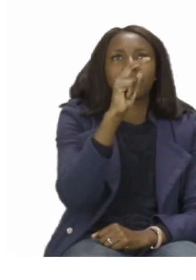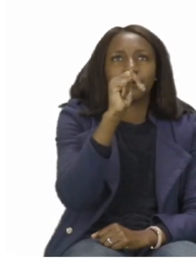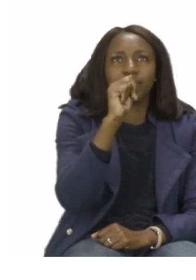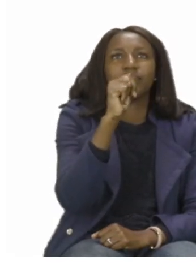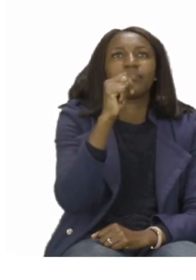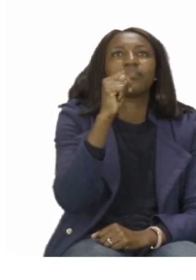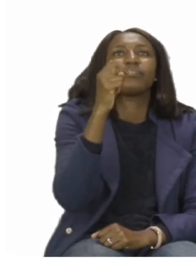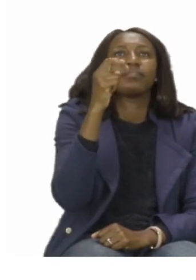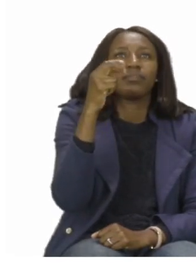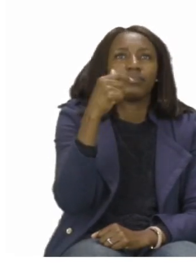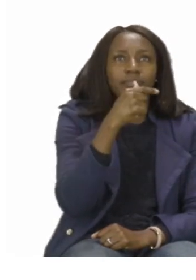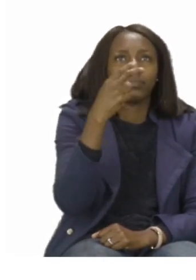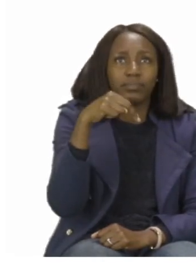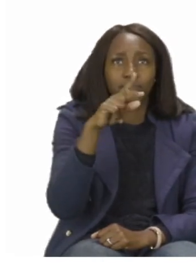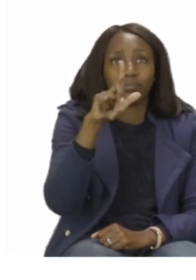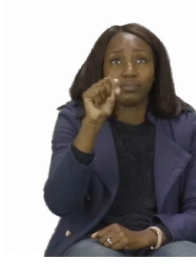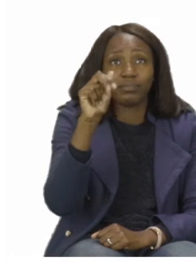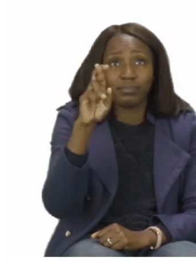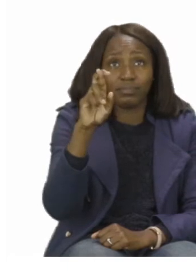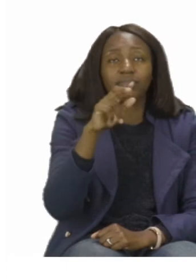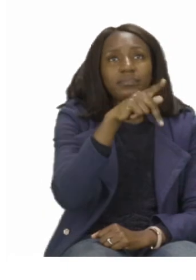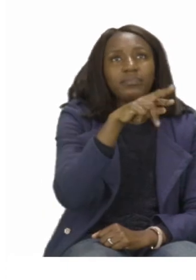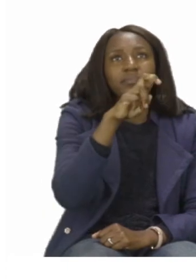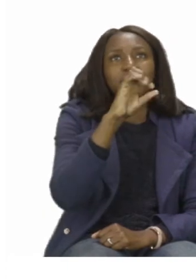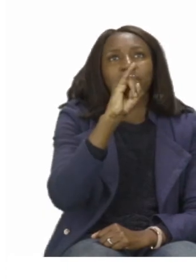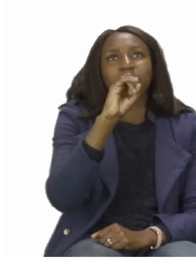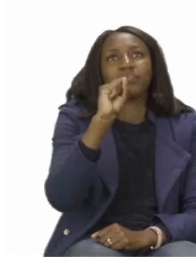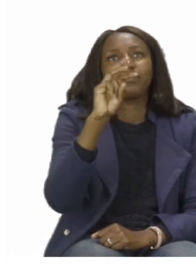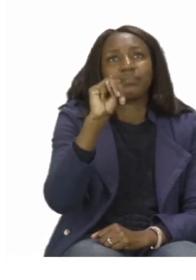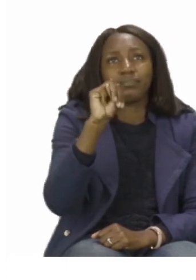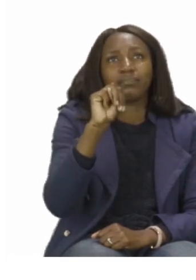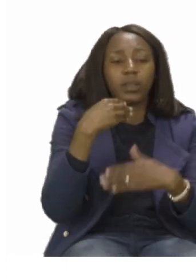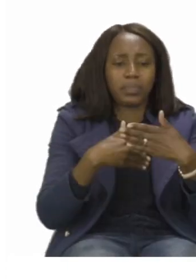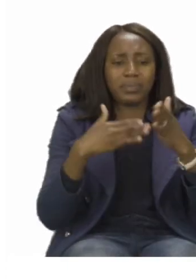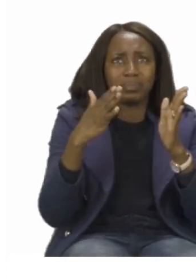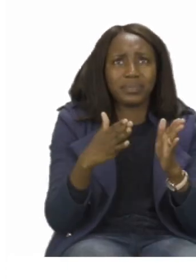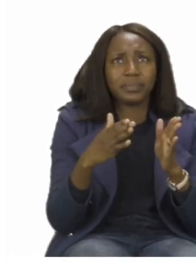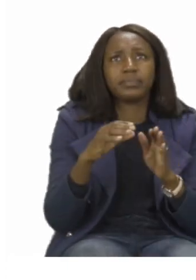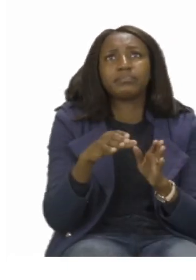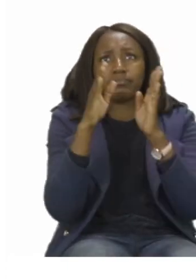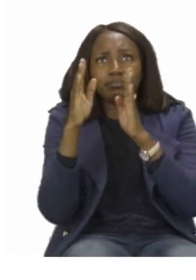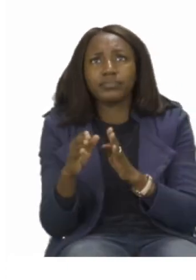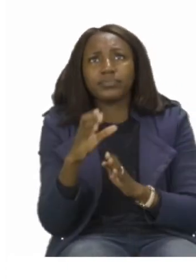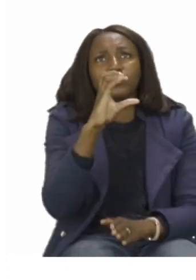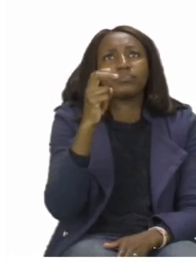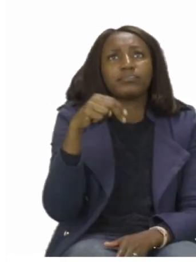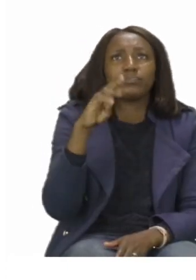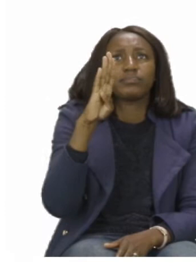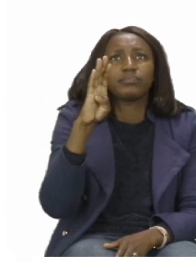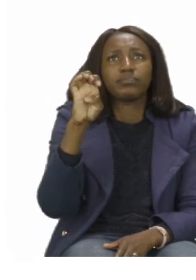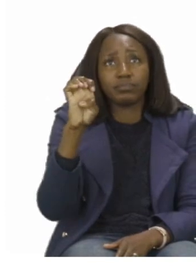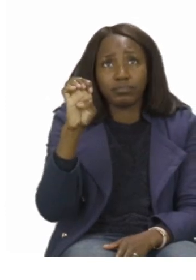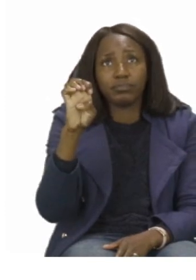prism. The second shape is a cube. Let's say it together, cube. There